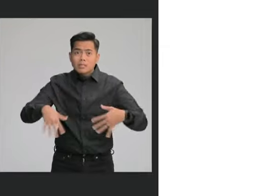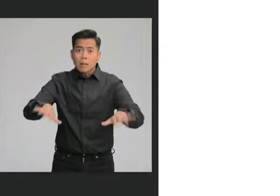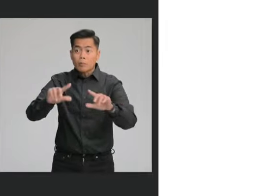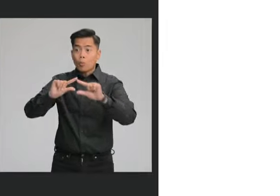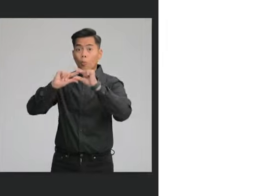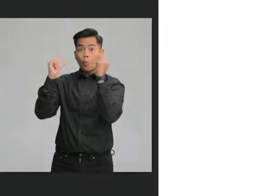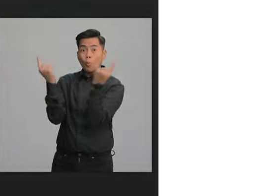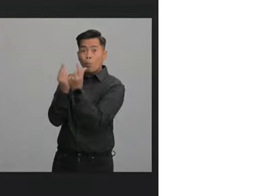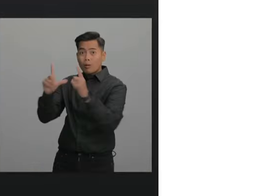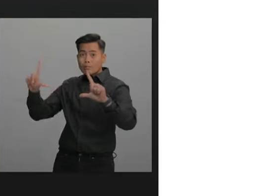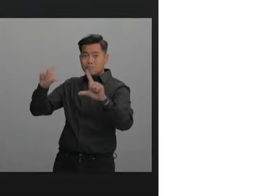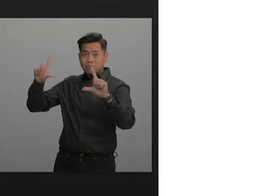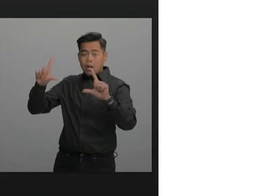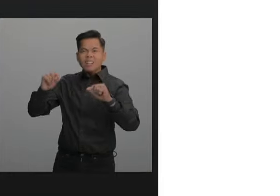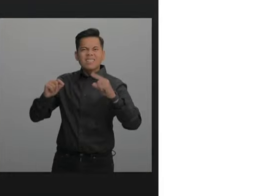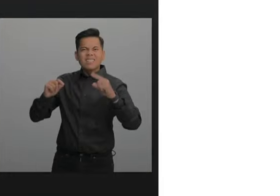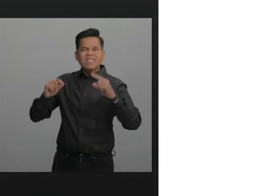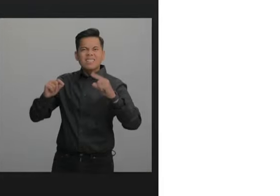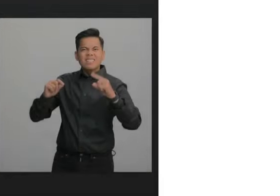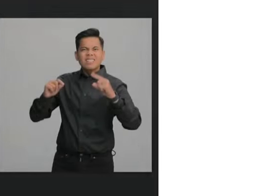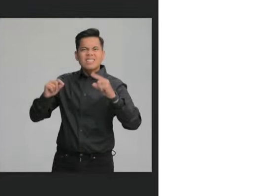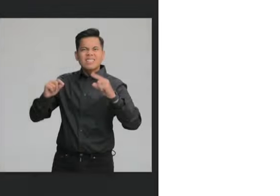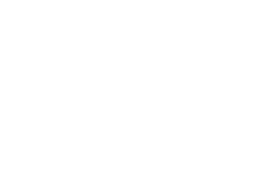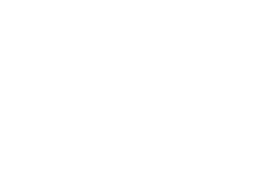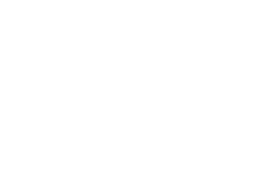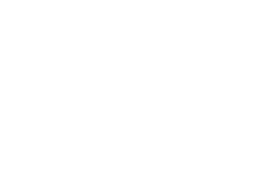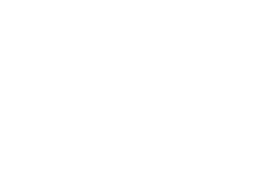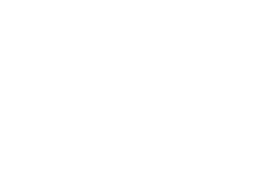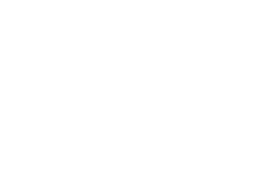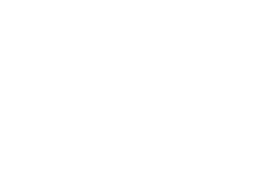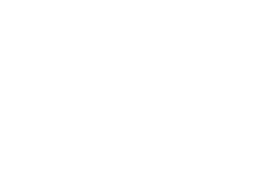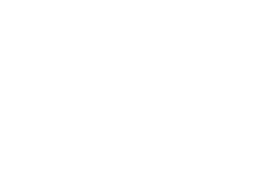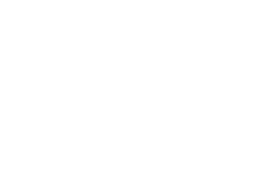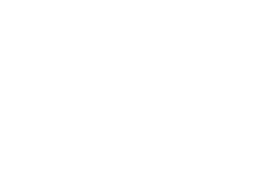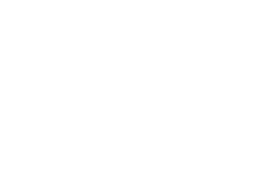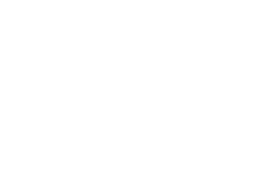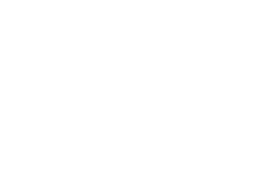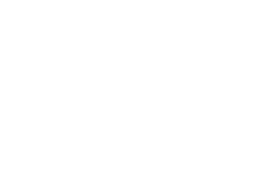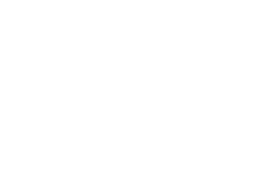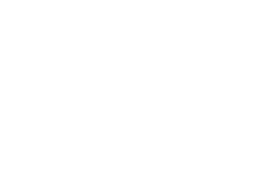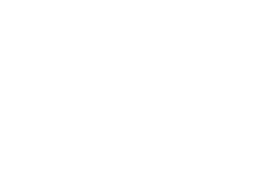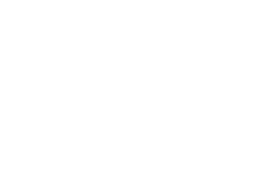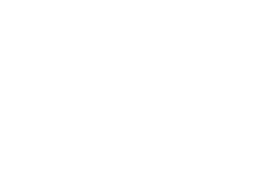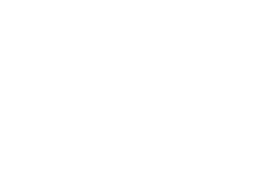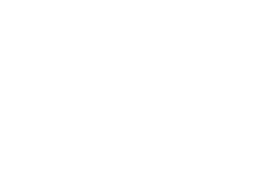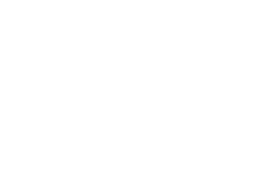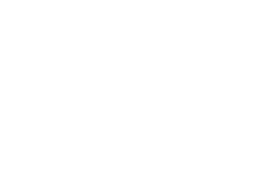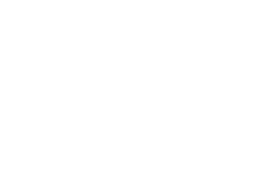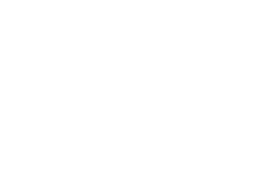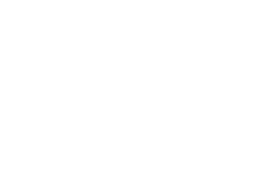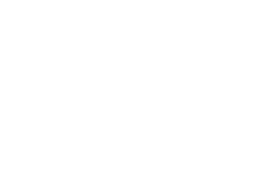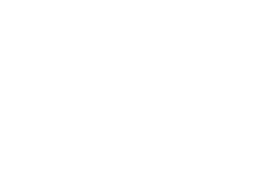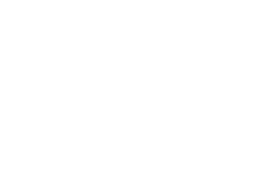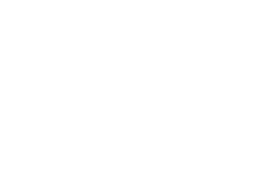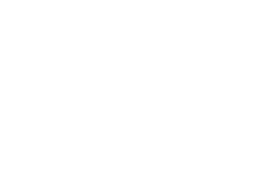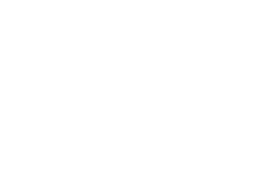landscapes, group portraits, even see. Okay, iPhone 13 main camera